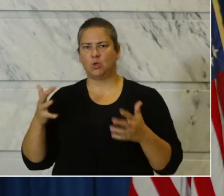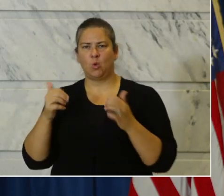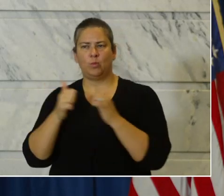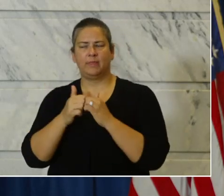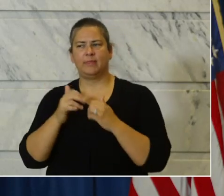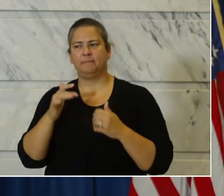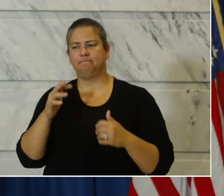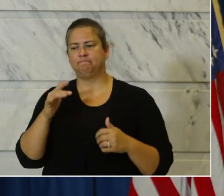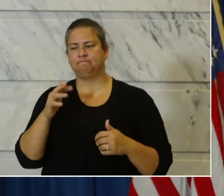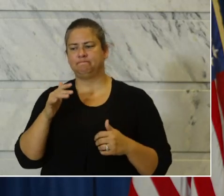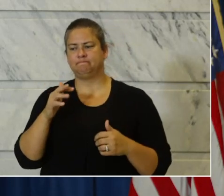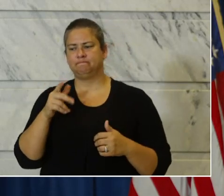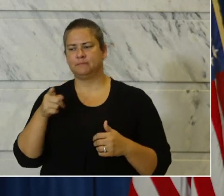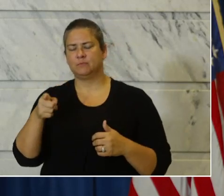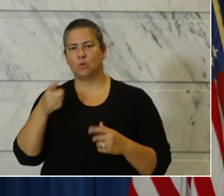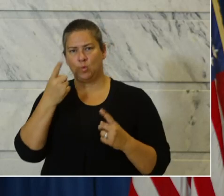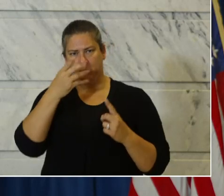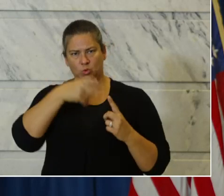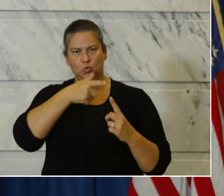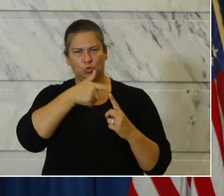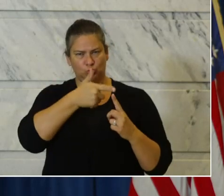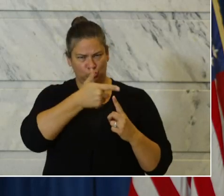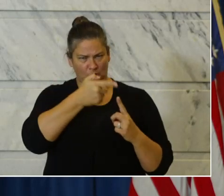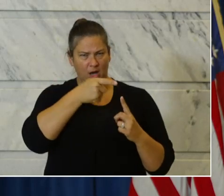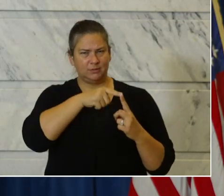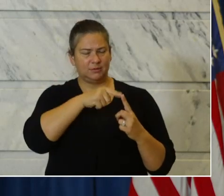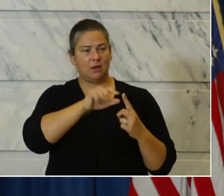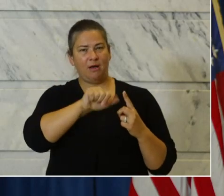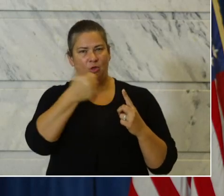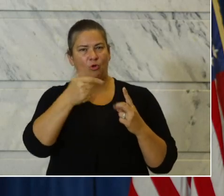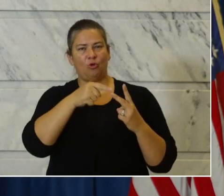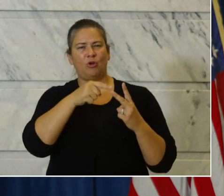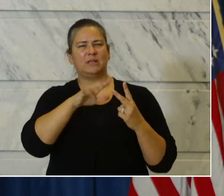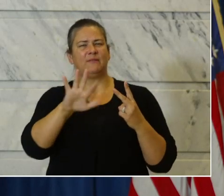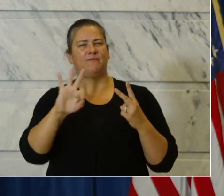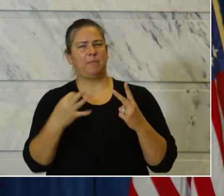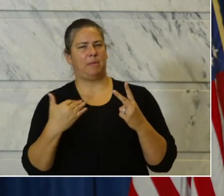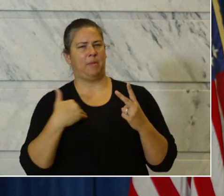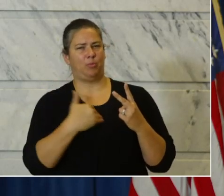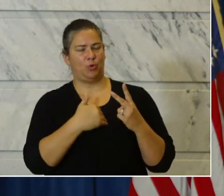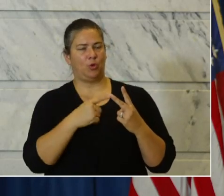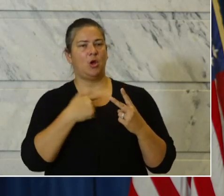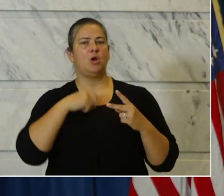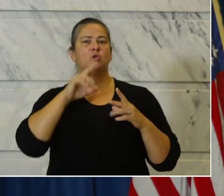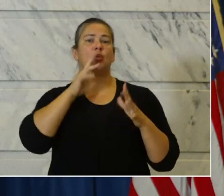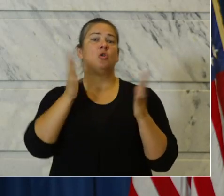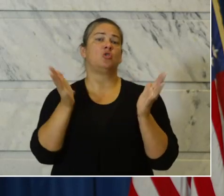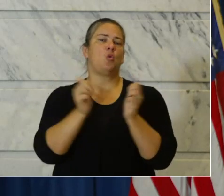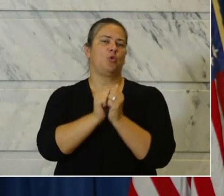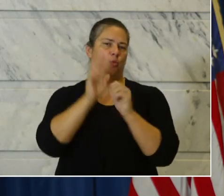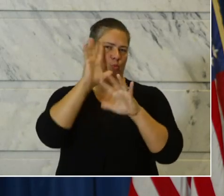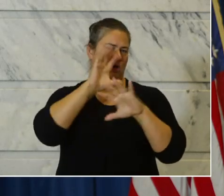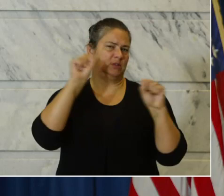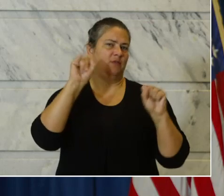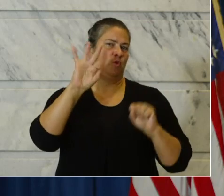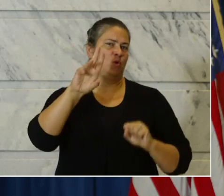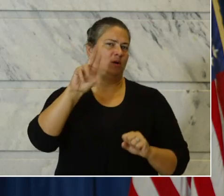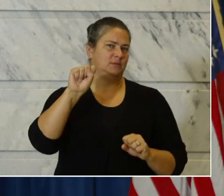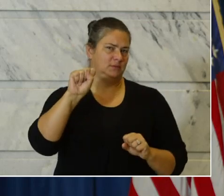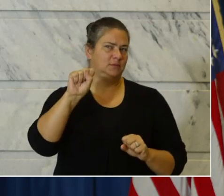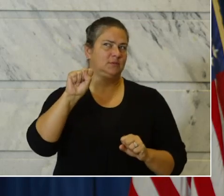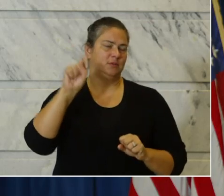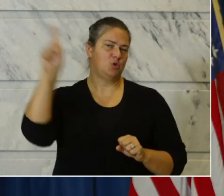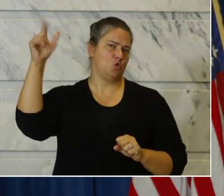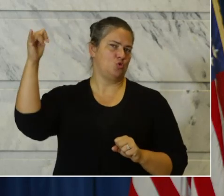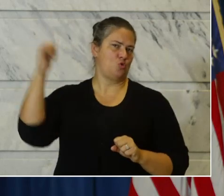the individuals that had been shot, and then the family members of the other. Also talked to the President of the United States, who initiated the